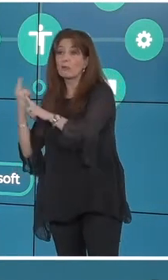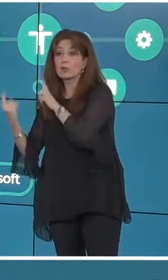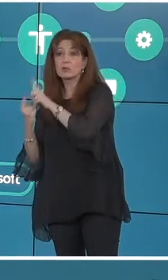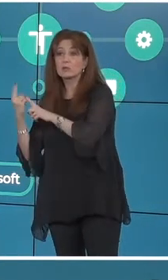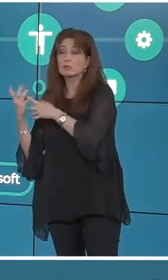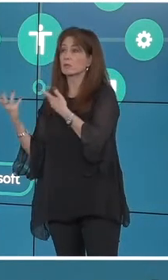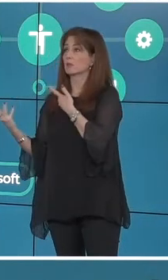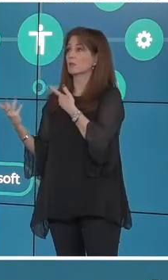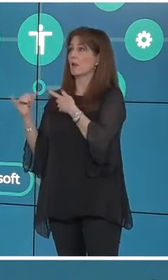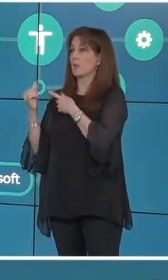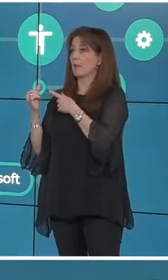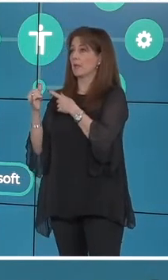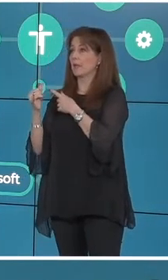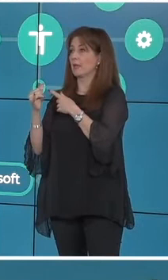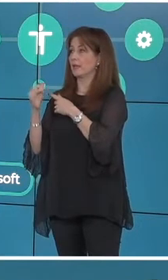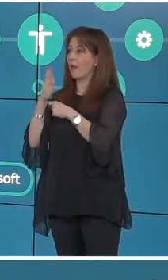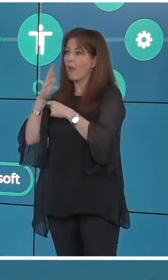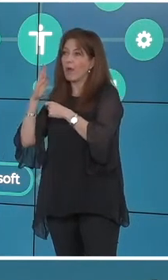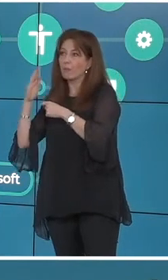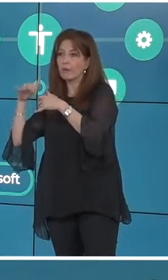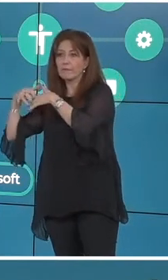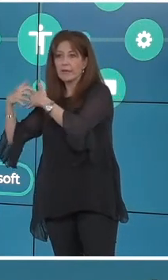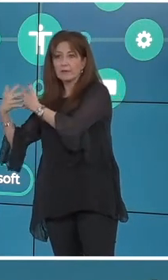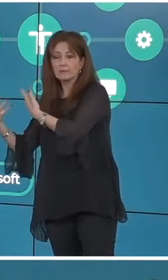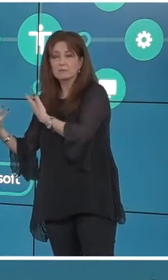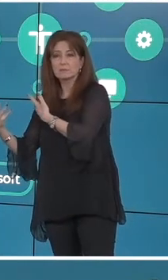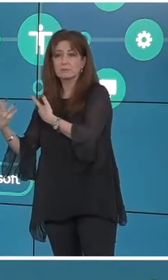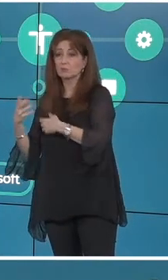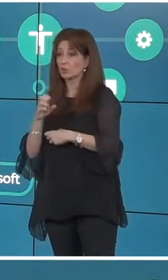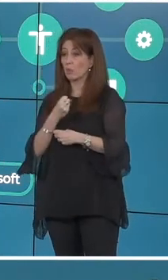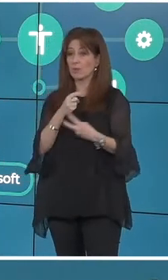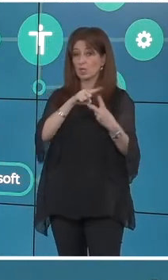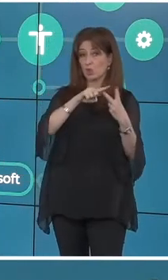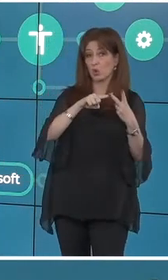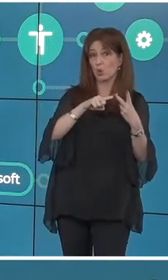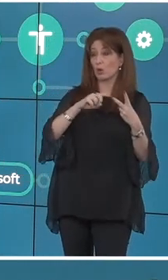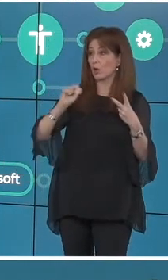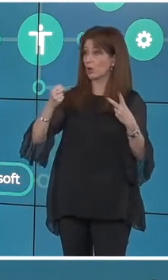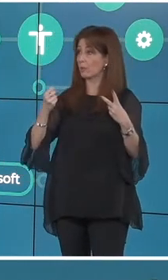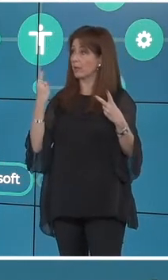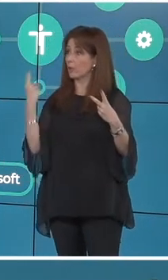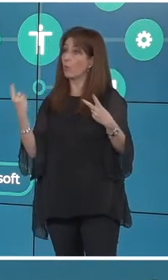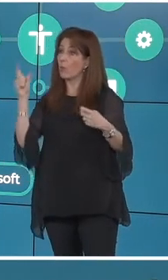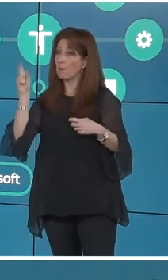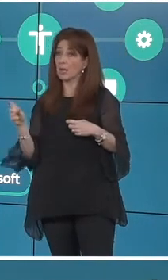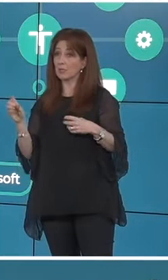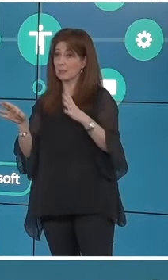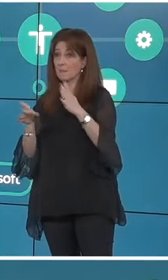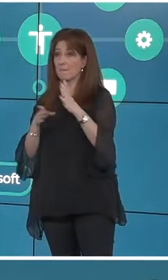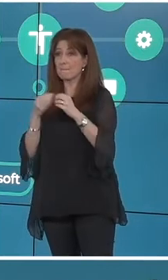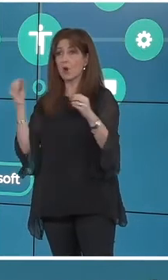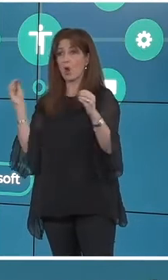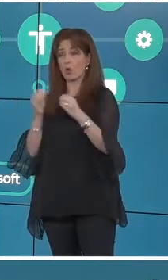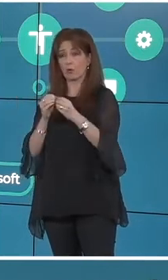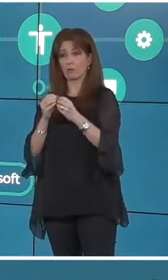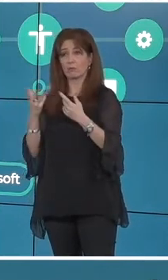up a library. It depends. It could be from 2 people. It could be 1 person blogging. Like any of those events, anything